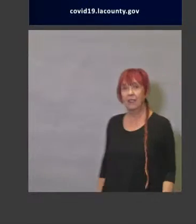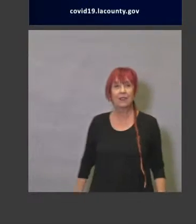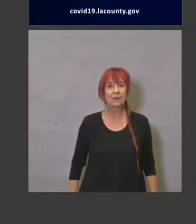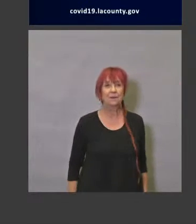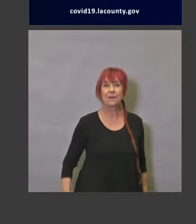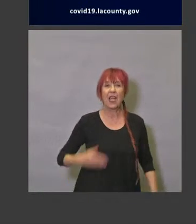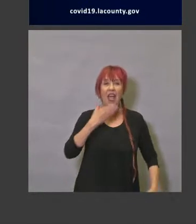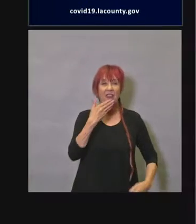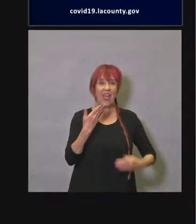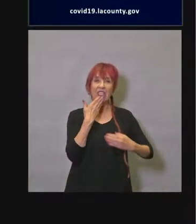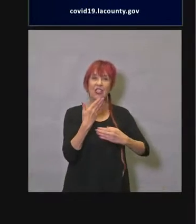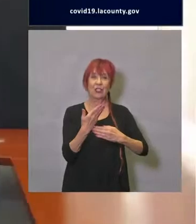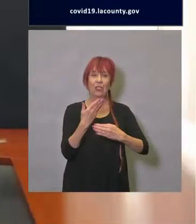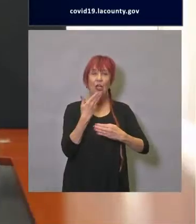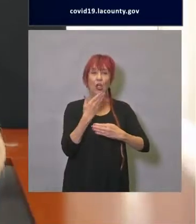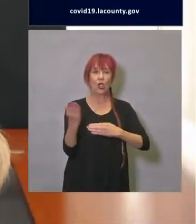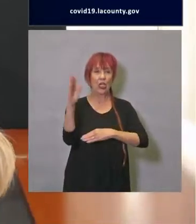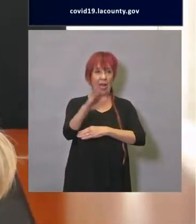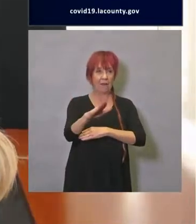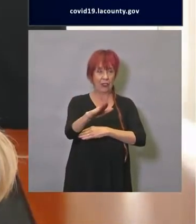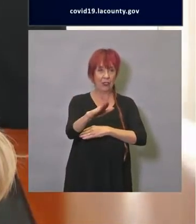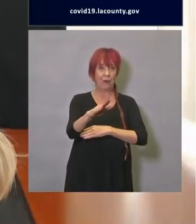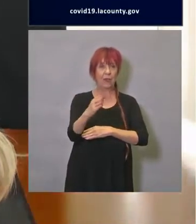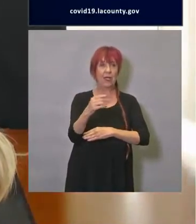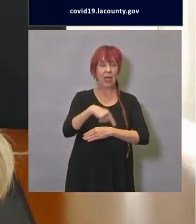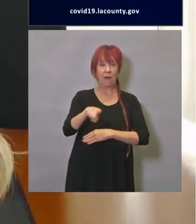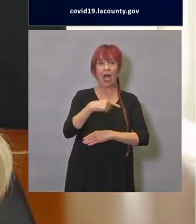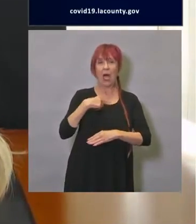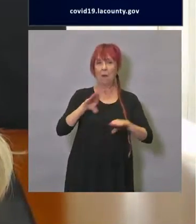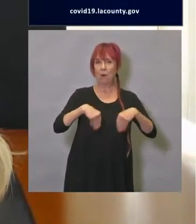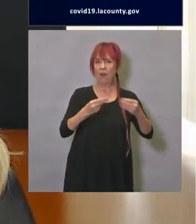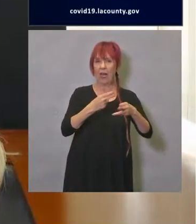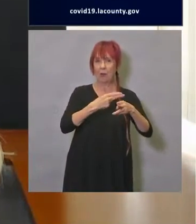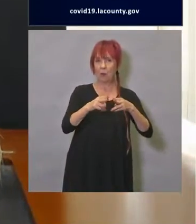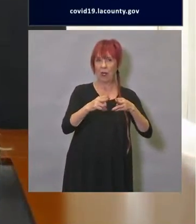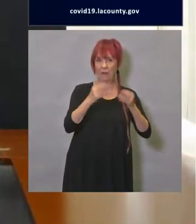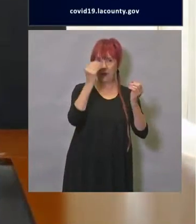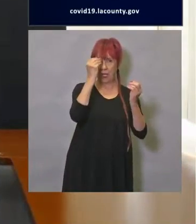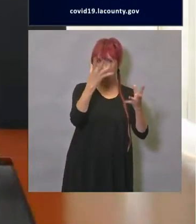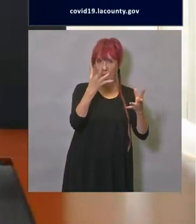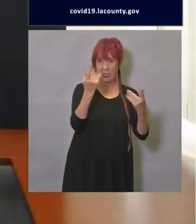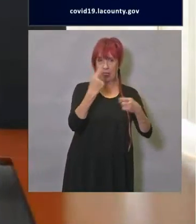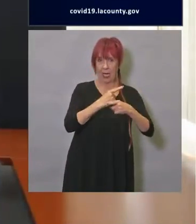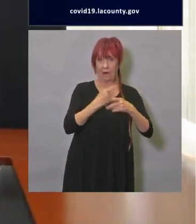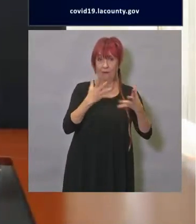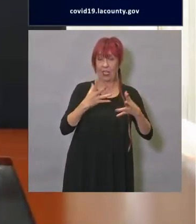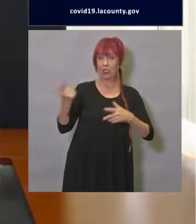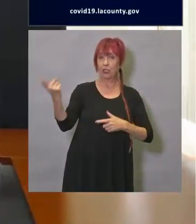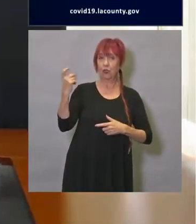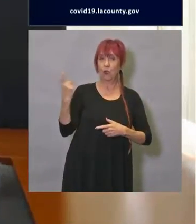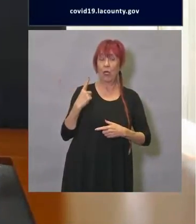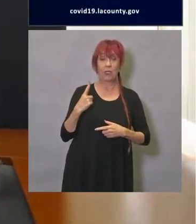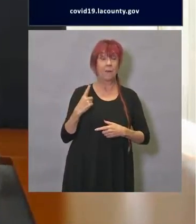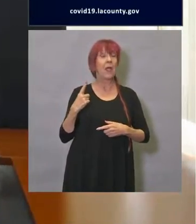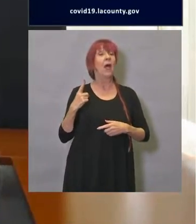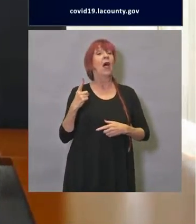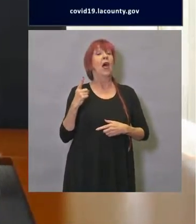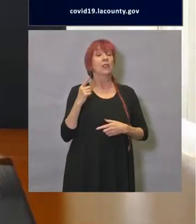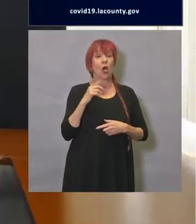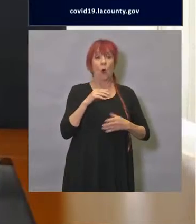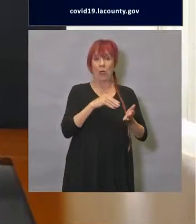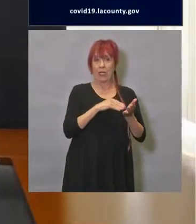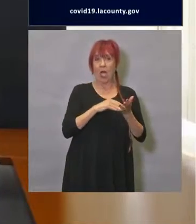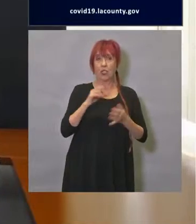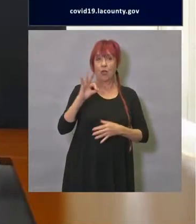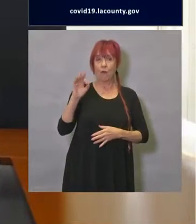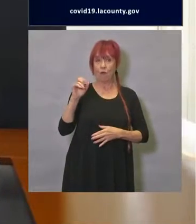Thanks. Good afternoon, everyone. I'll provide brief updates today, and then we'll take questions. As Dr. Ferrer just shared, the trends of what we're seeing